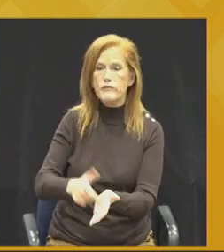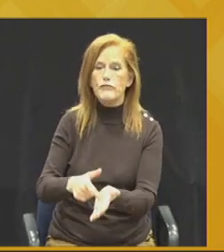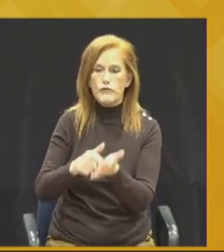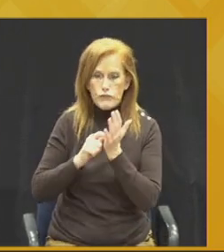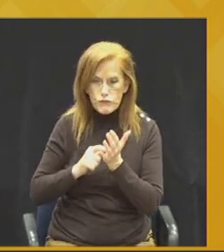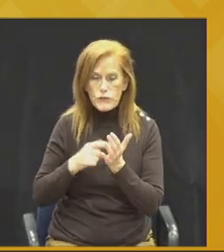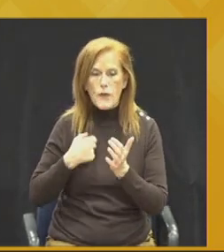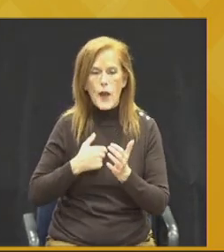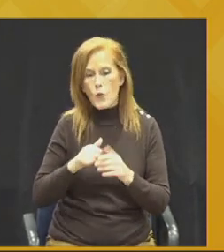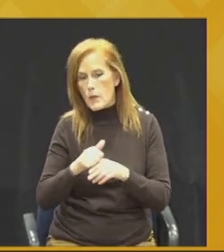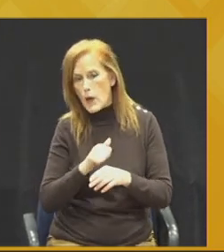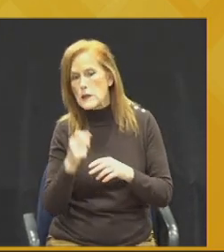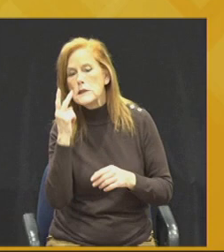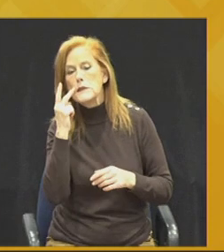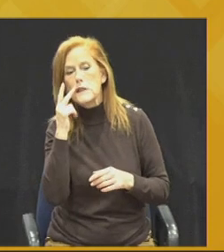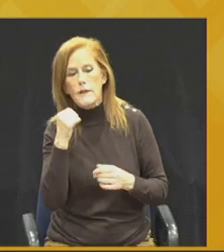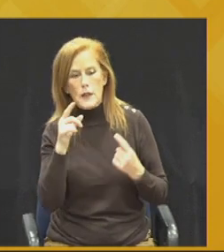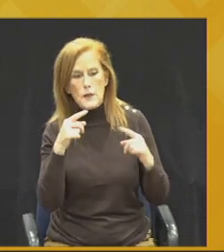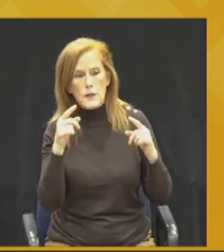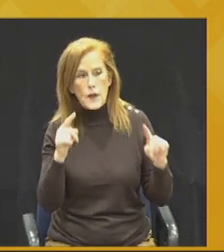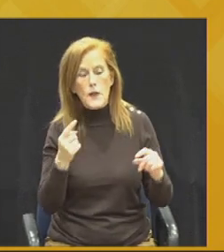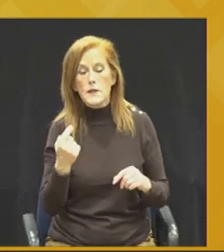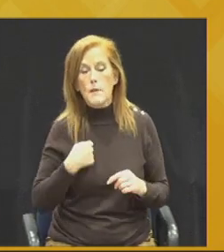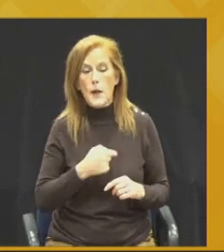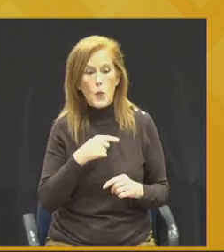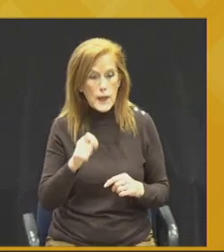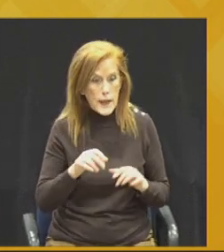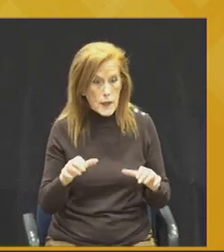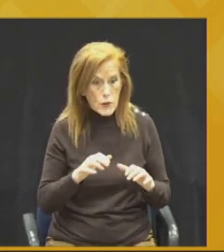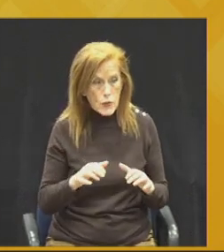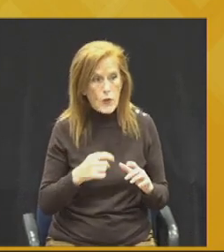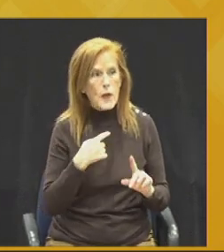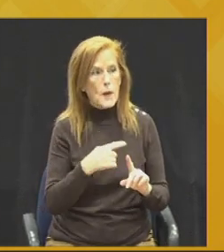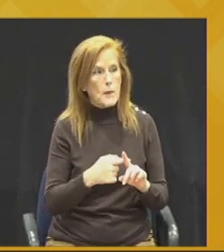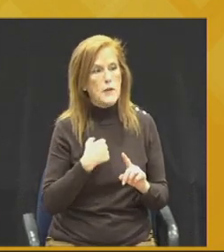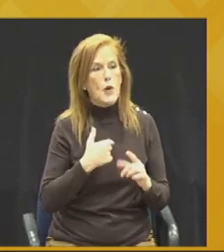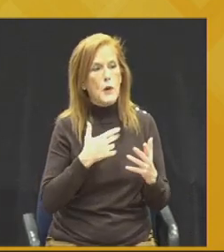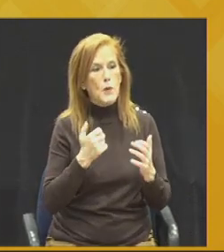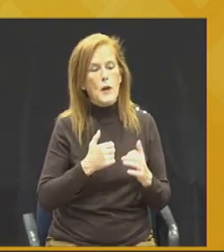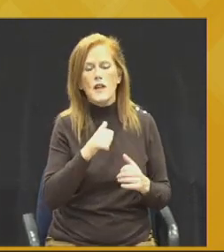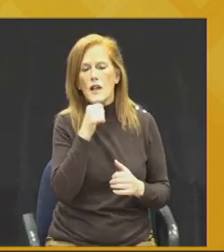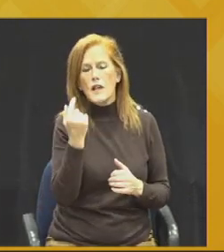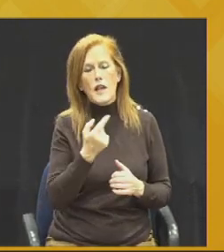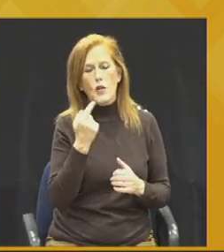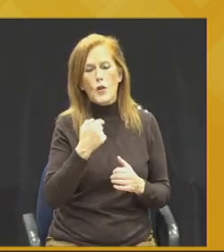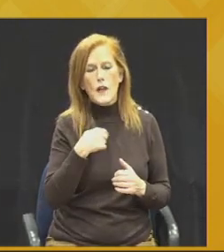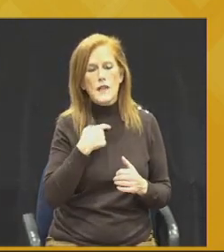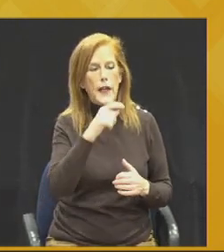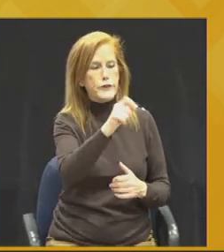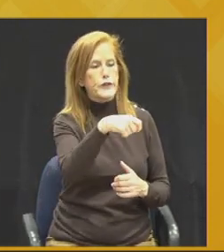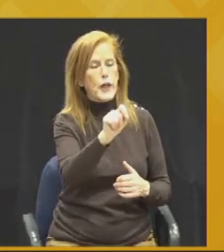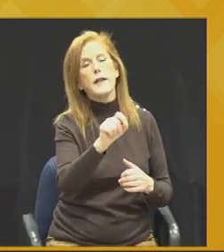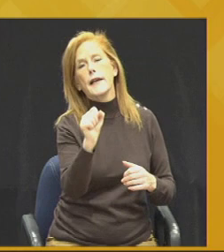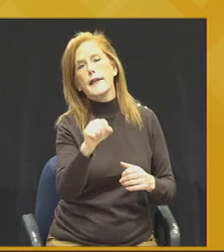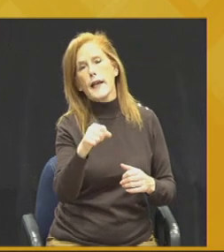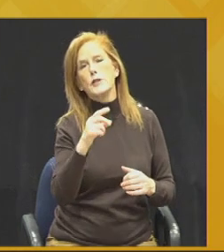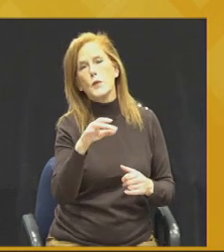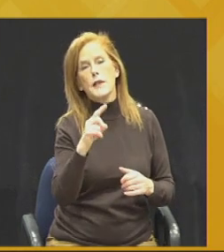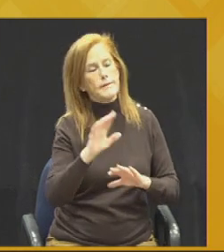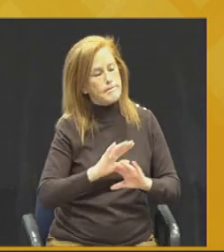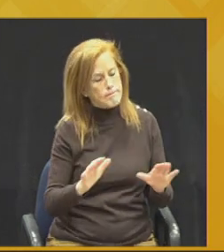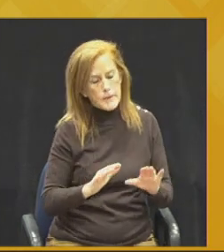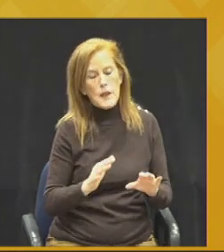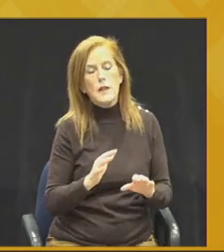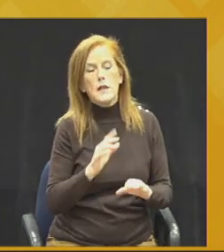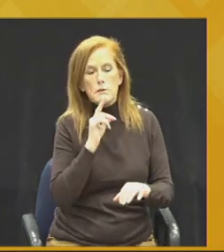we need to be doing, and it's something that we want to do not just to check a box, but to make sure that these populations actually are getting taken